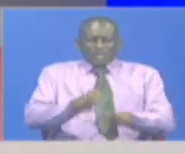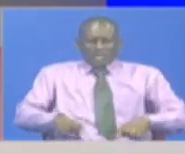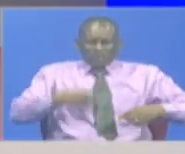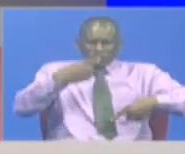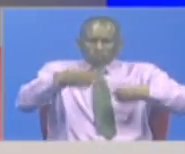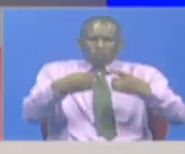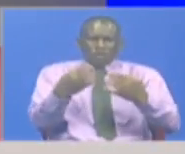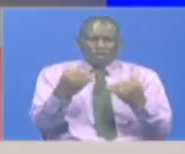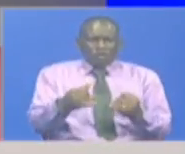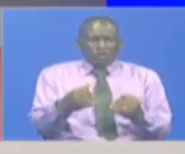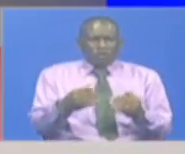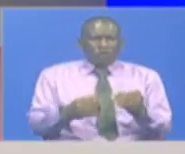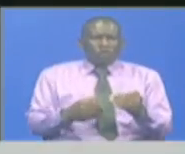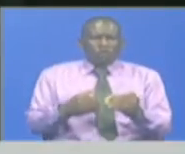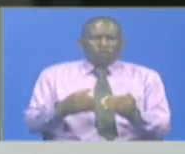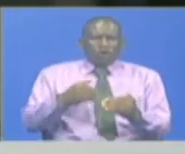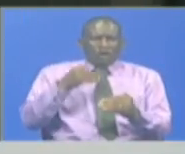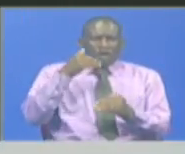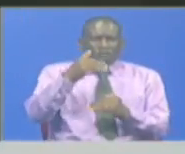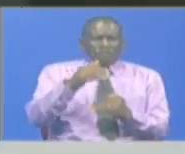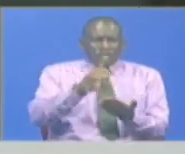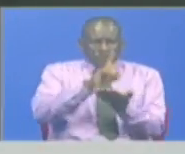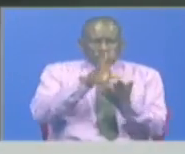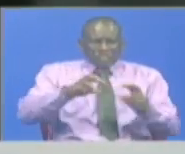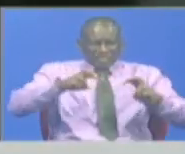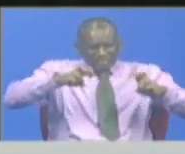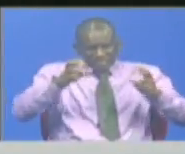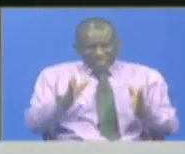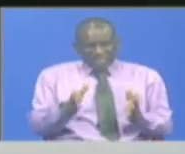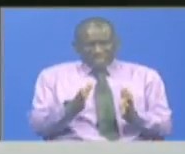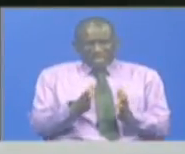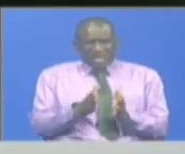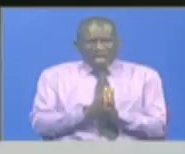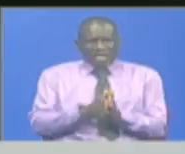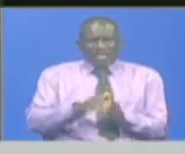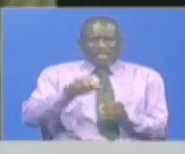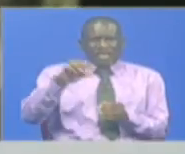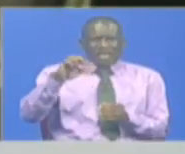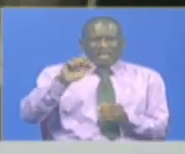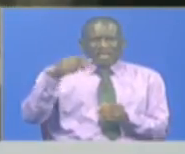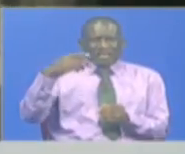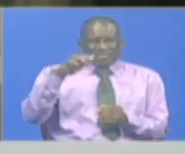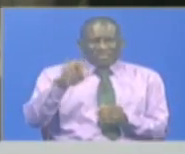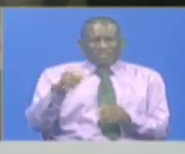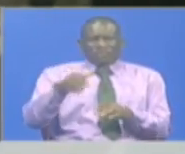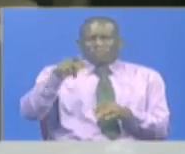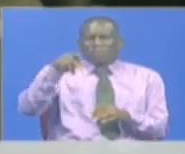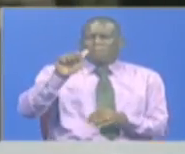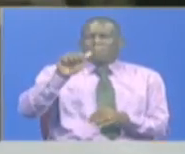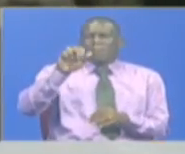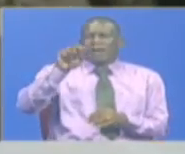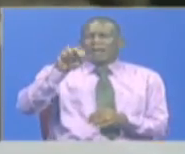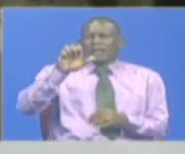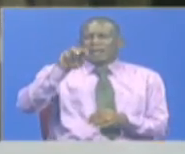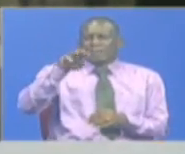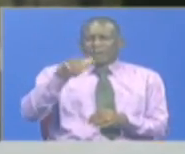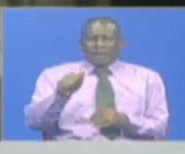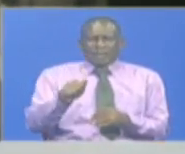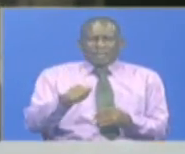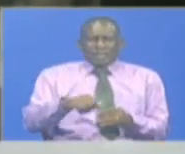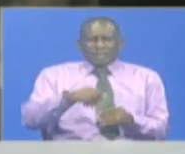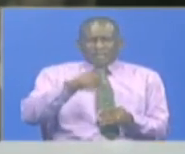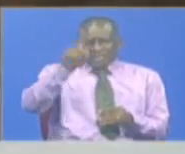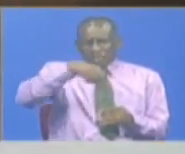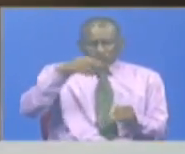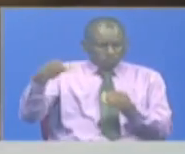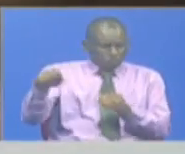for postdoctoral researcher Dumas Galvez from Panama City, the restrictions mean that he cannot